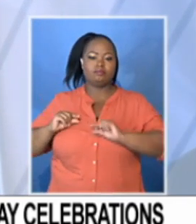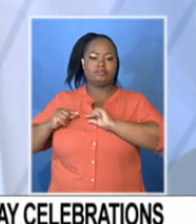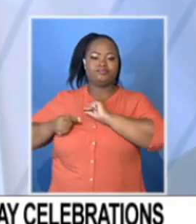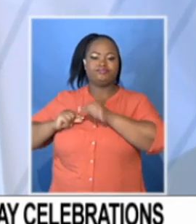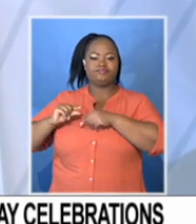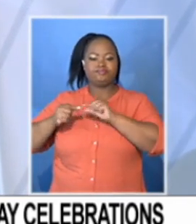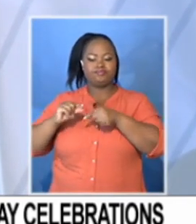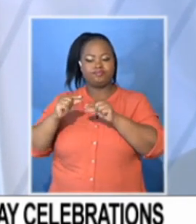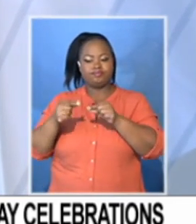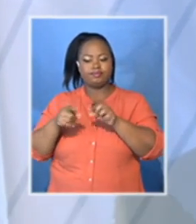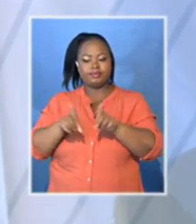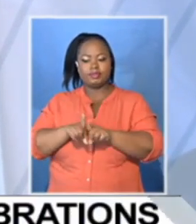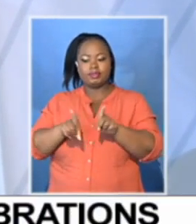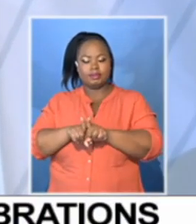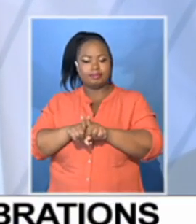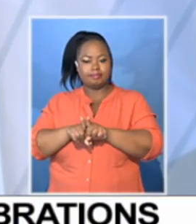generations,